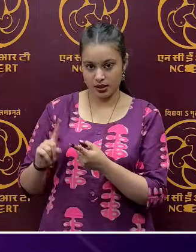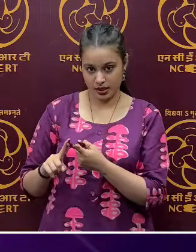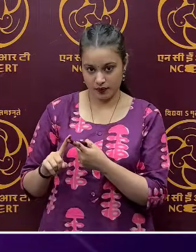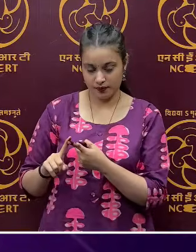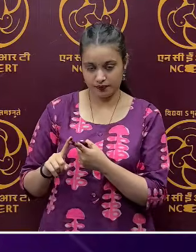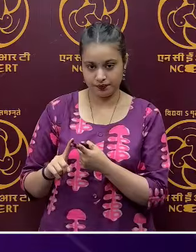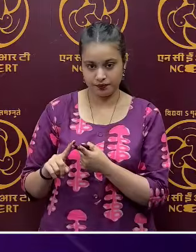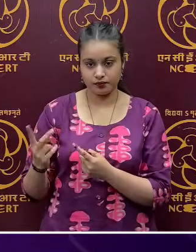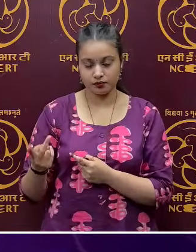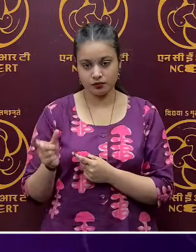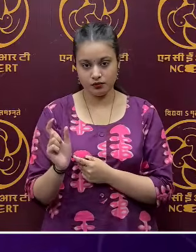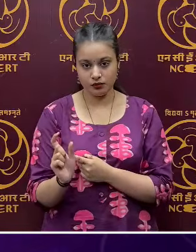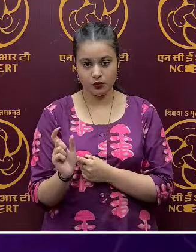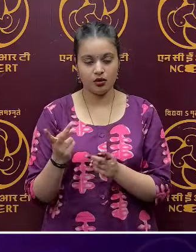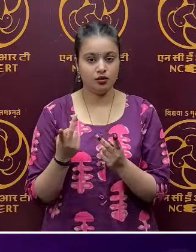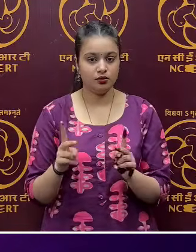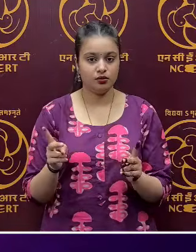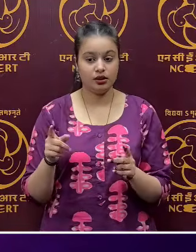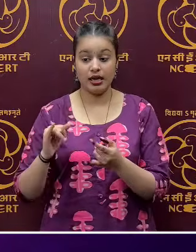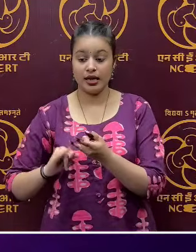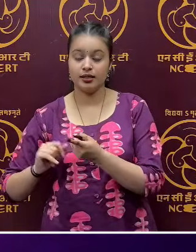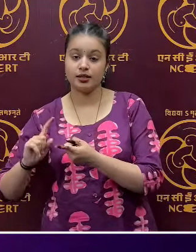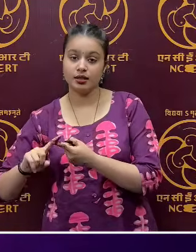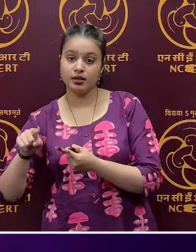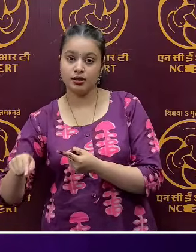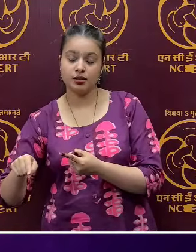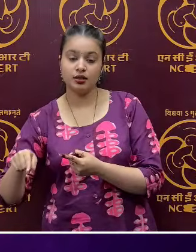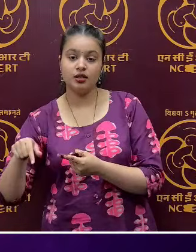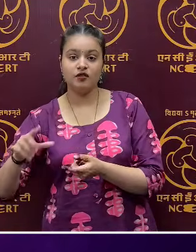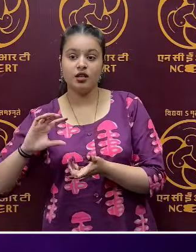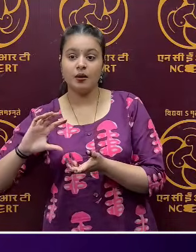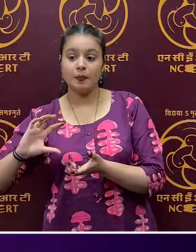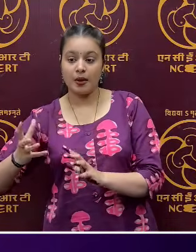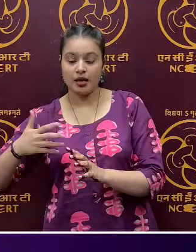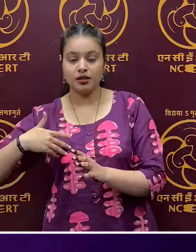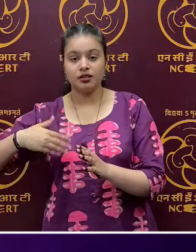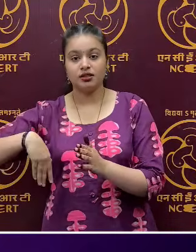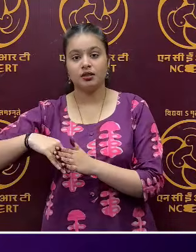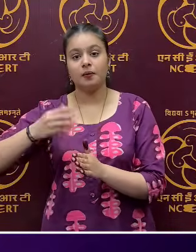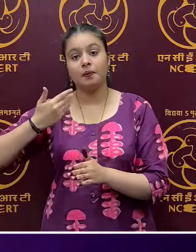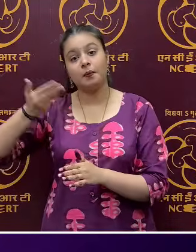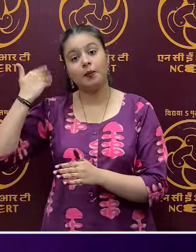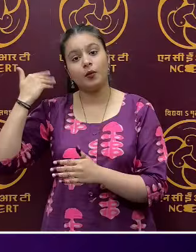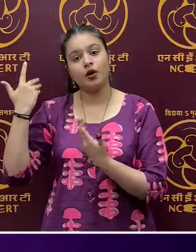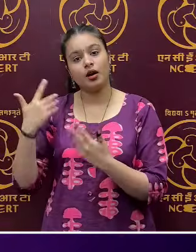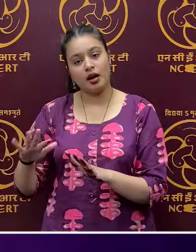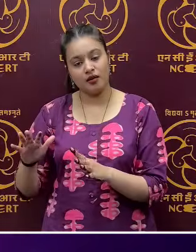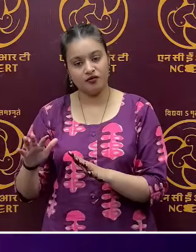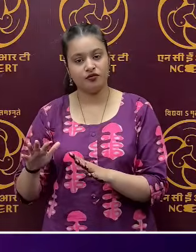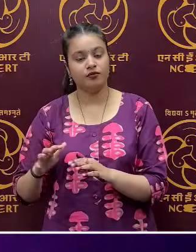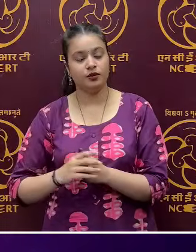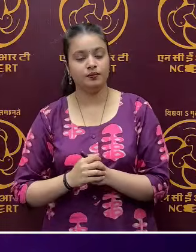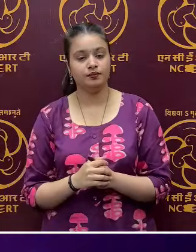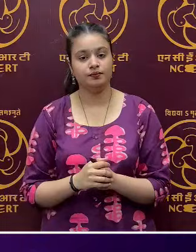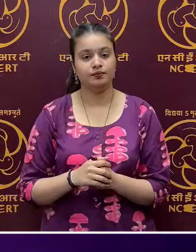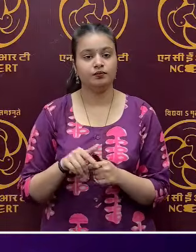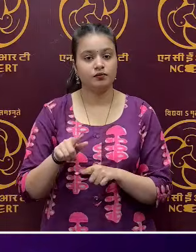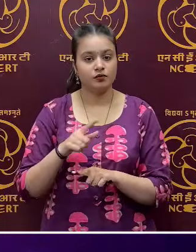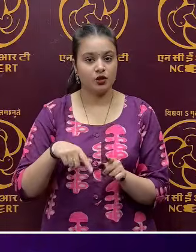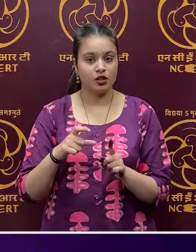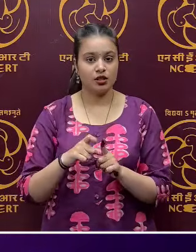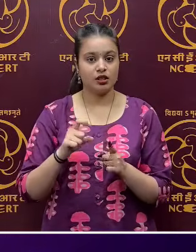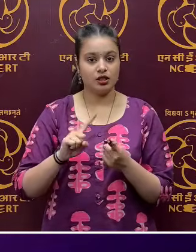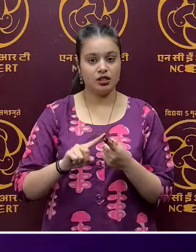and practice. SE, we practiced football today. We practiced a game of football today. And like you said,